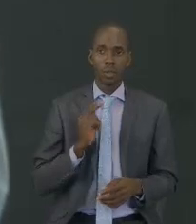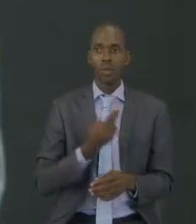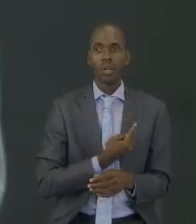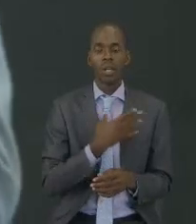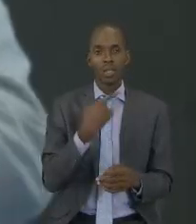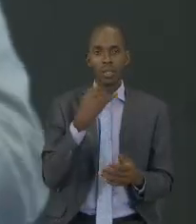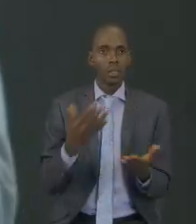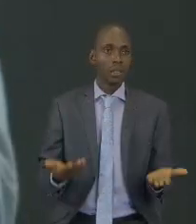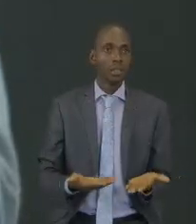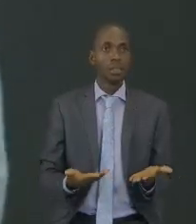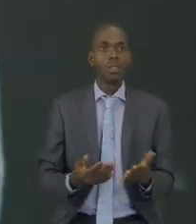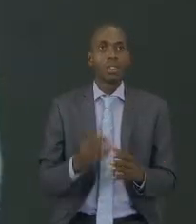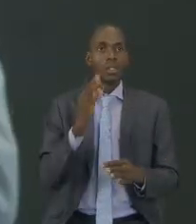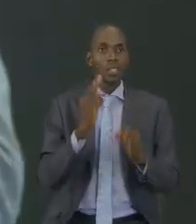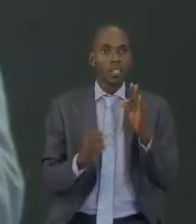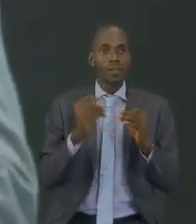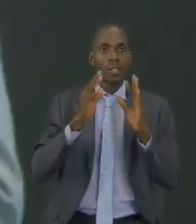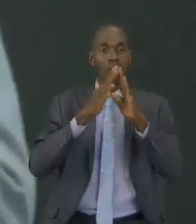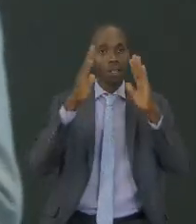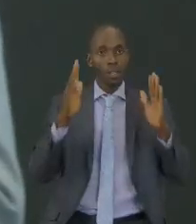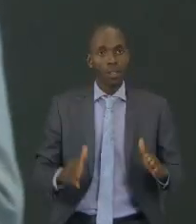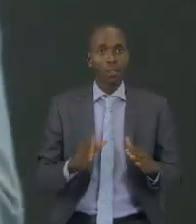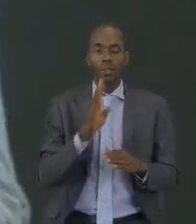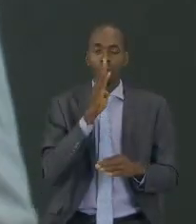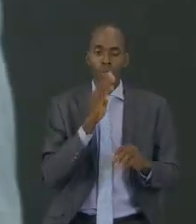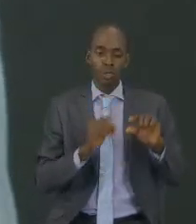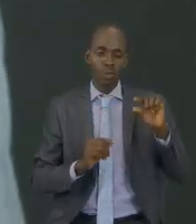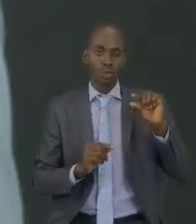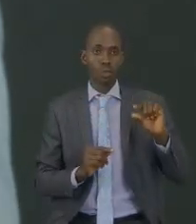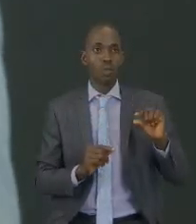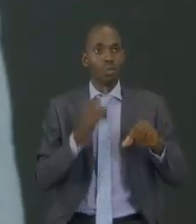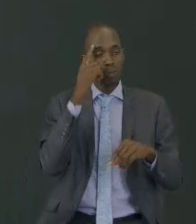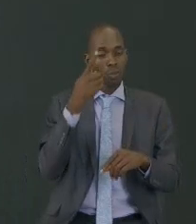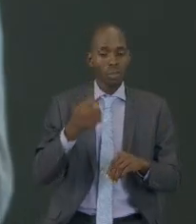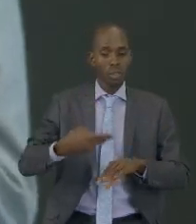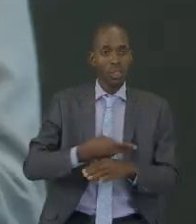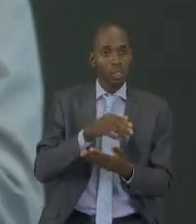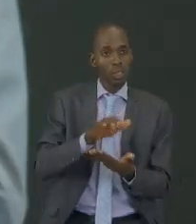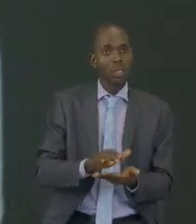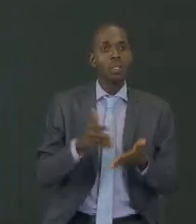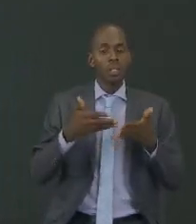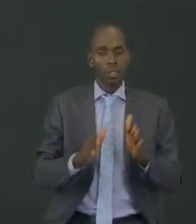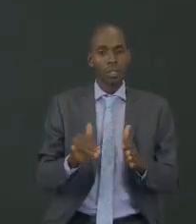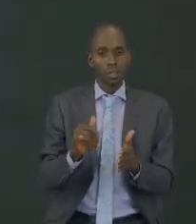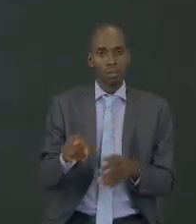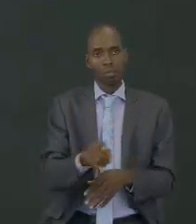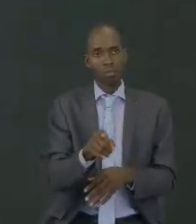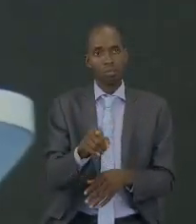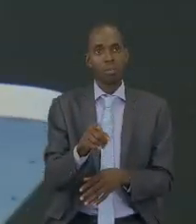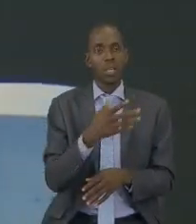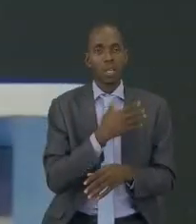says, "And if the household be too little for the lamb, let him and his